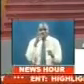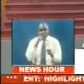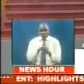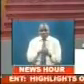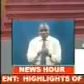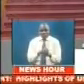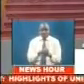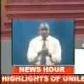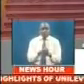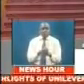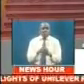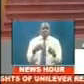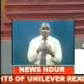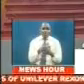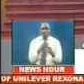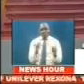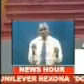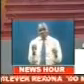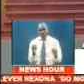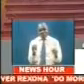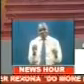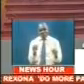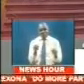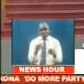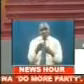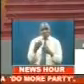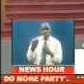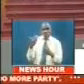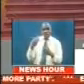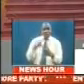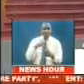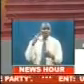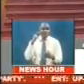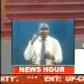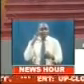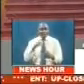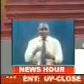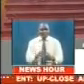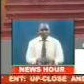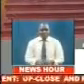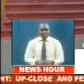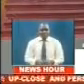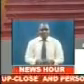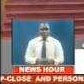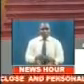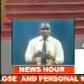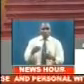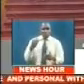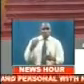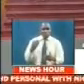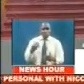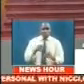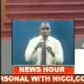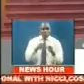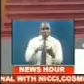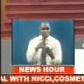this case, the pros are more than the cons. In the past, and I heard this on a number on another platform, right, that in the past, we've gone for a